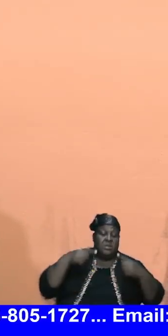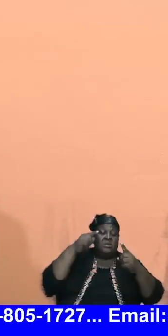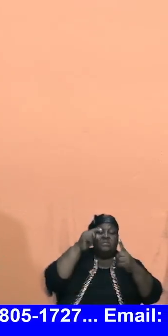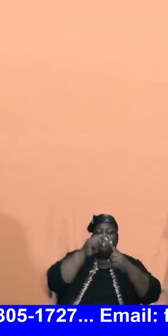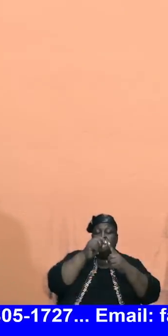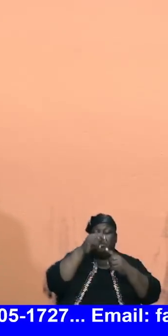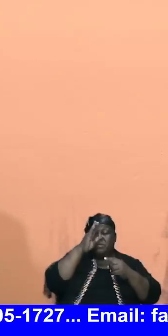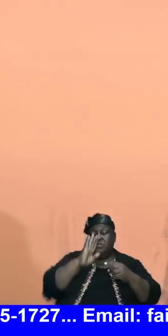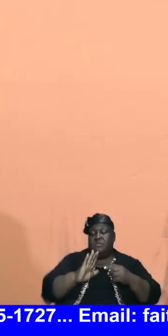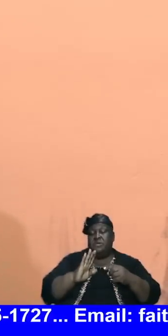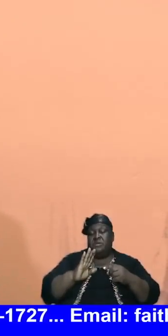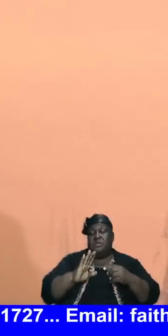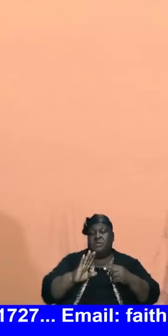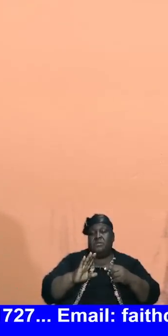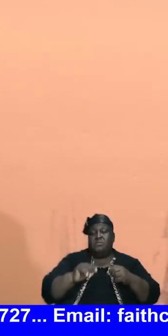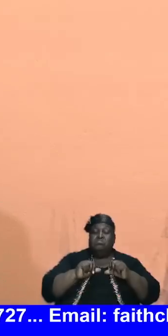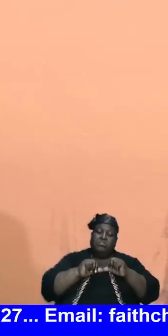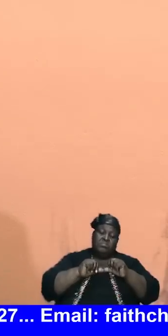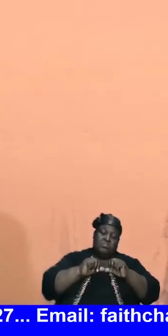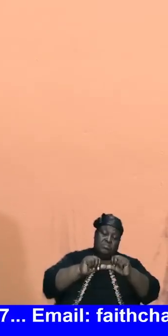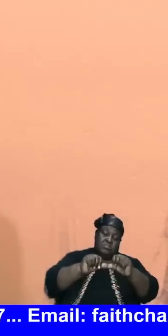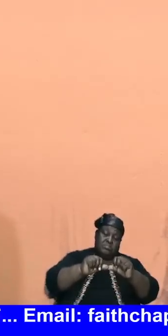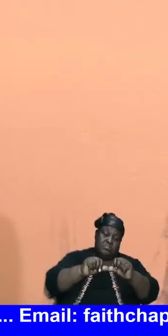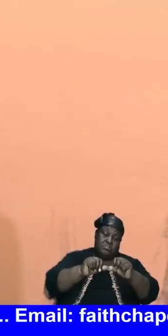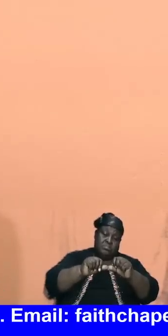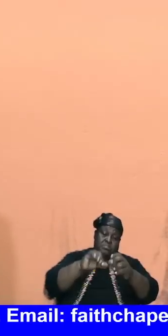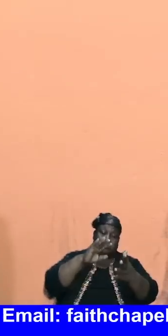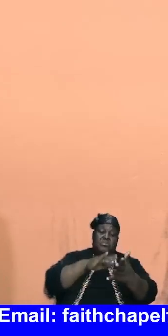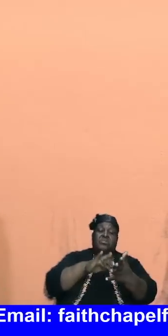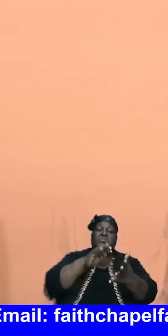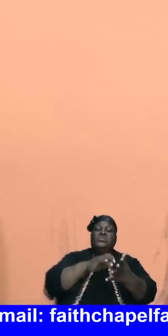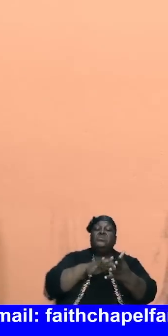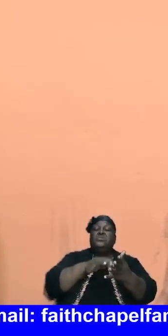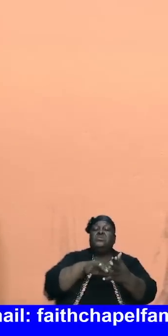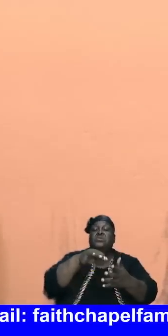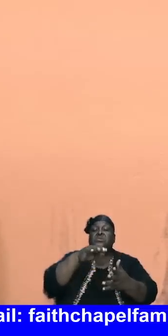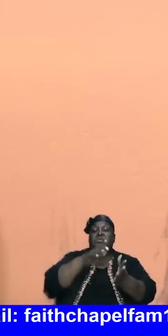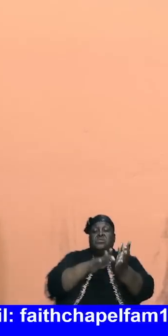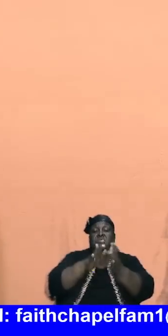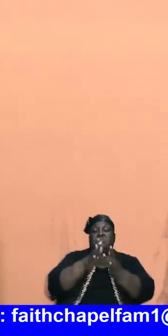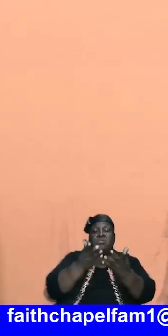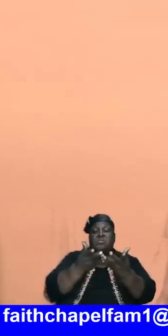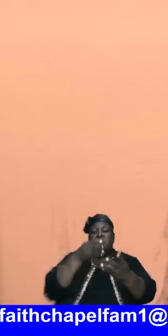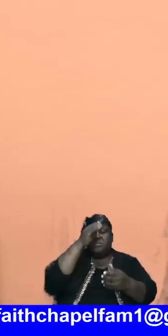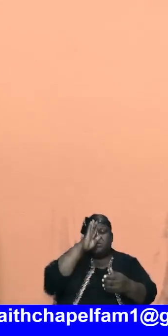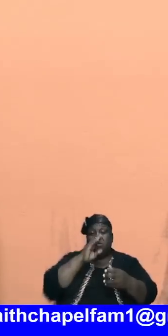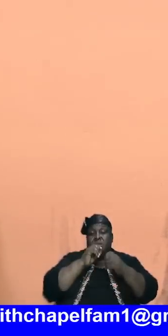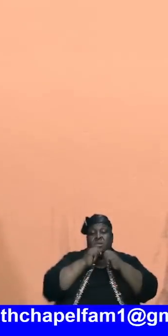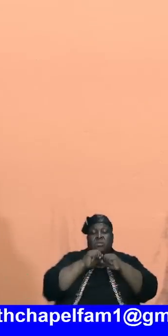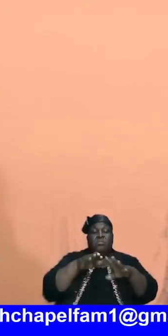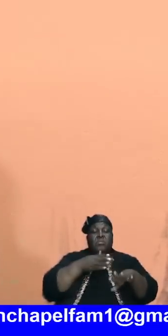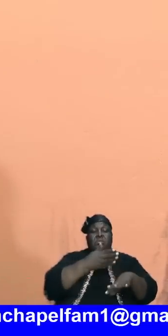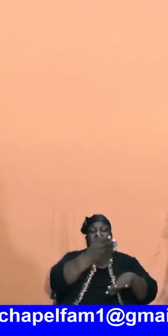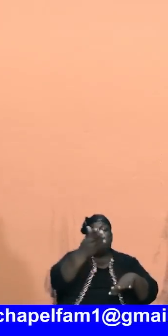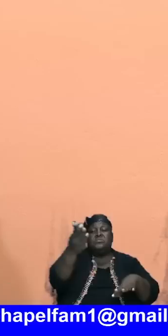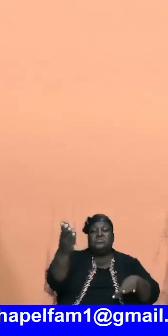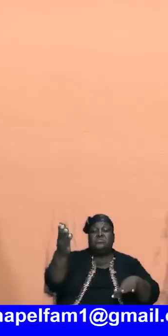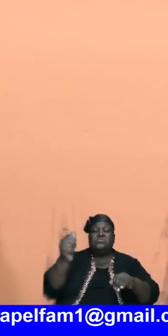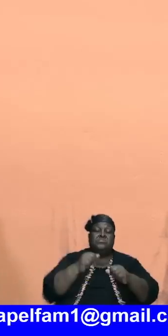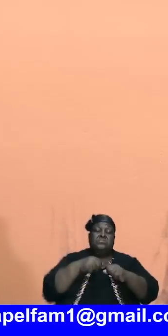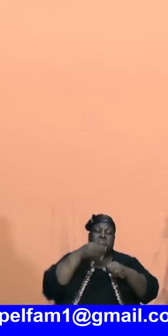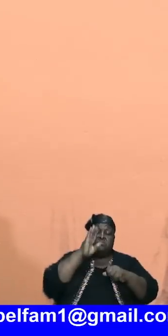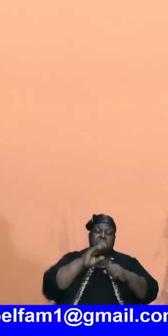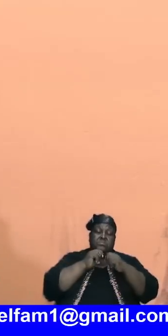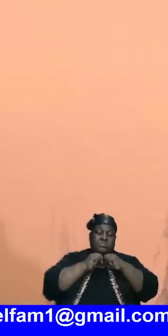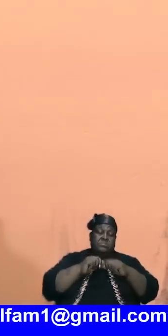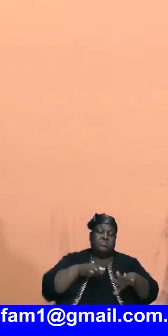is. Let us continue to remain in the faith. God bless you. God bless you. We have spent a good amount of time, but God bless